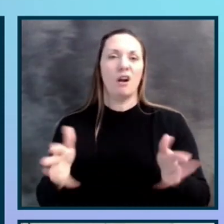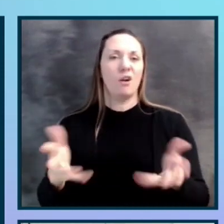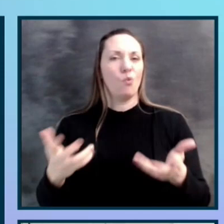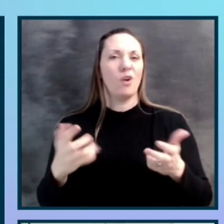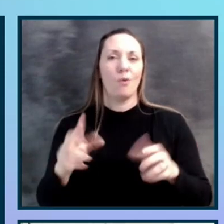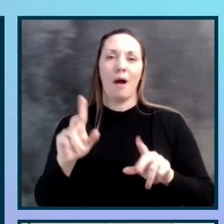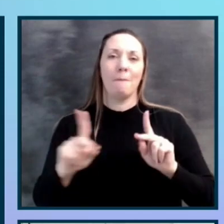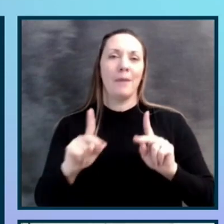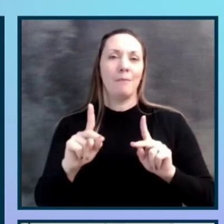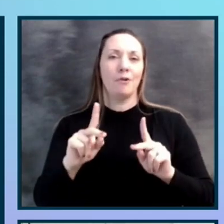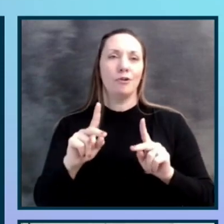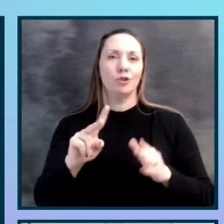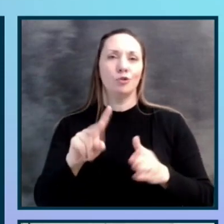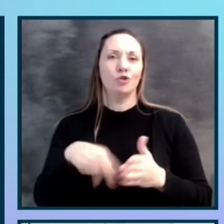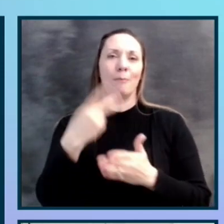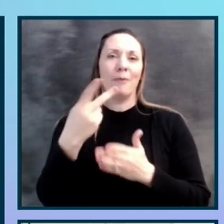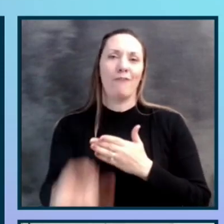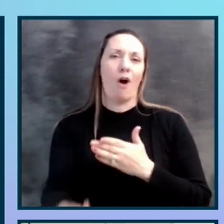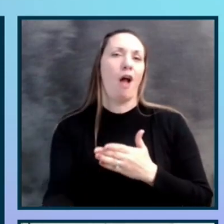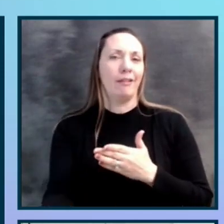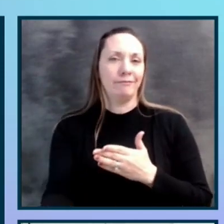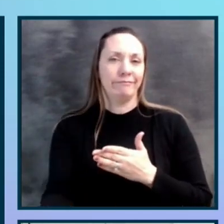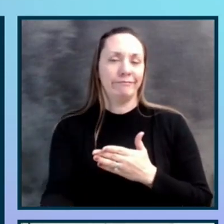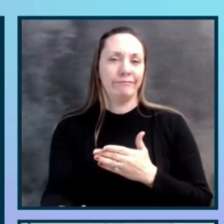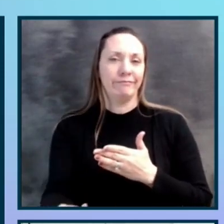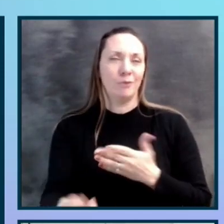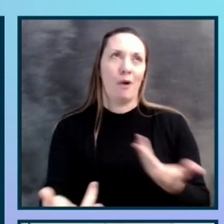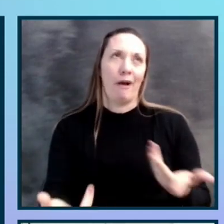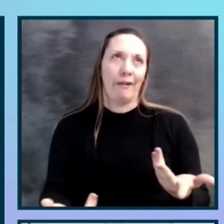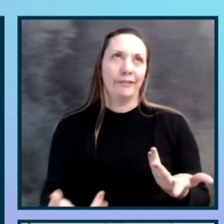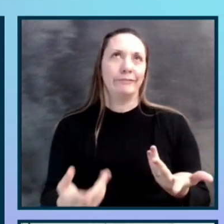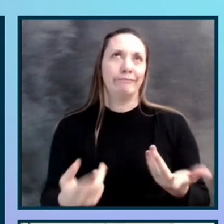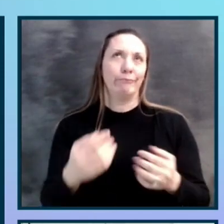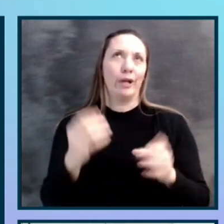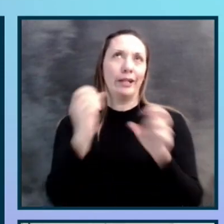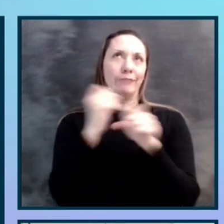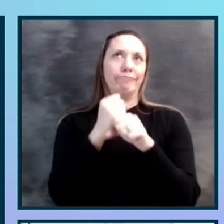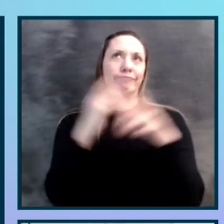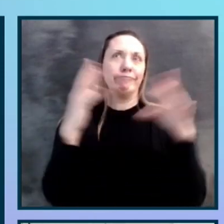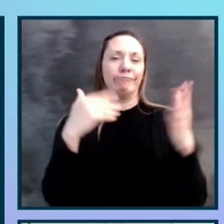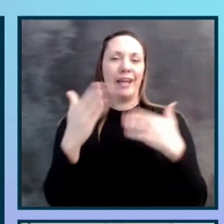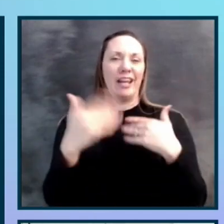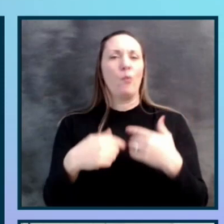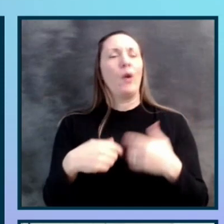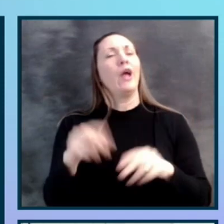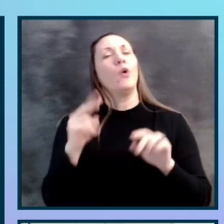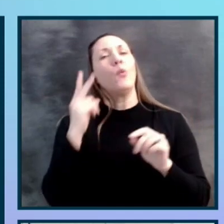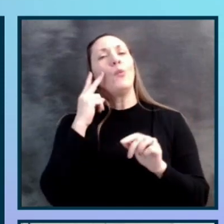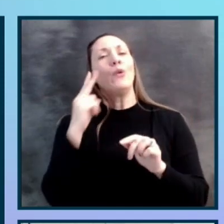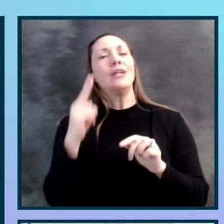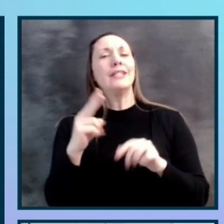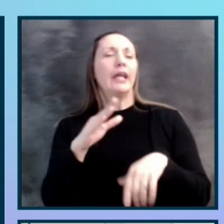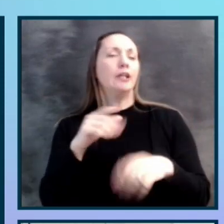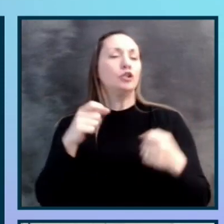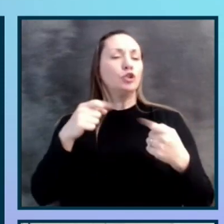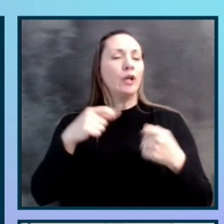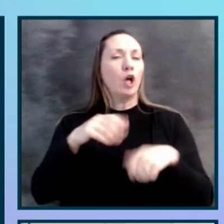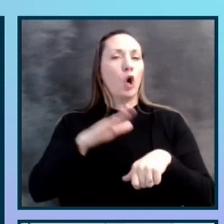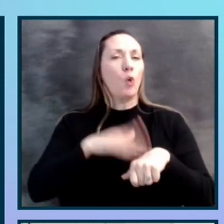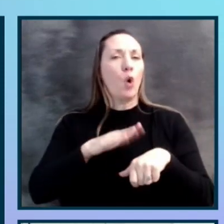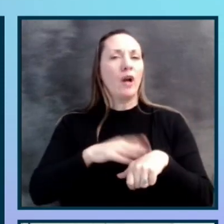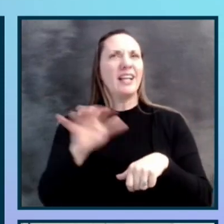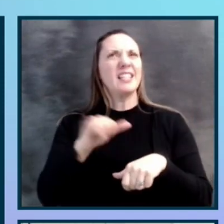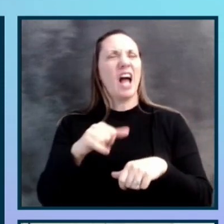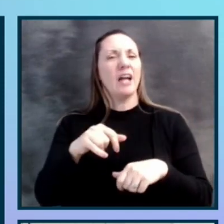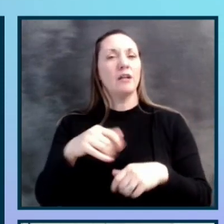fall. Figuratively, anyway. We view trigger warnings a bit like wet floor signs. Everyone benefits from